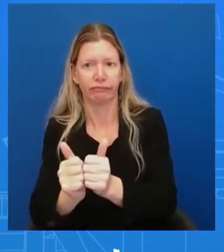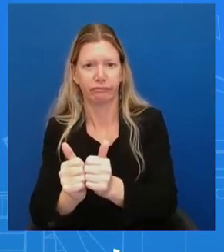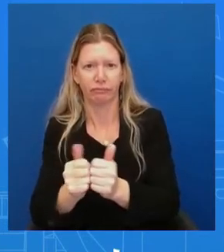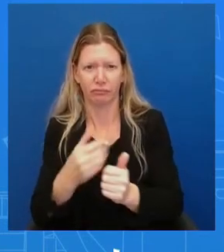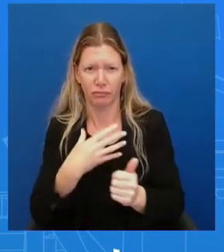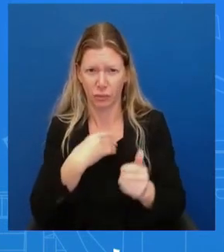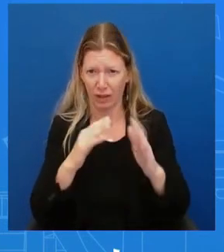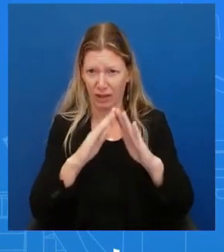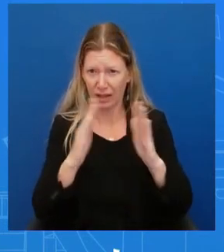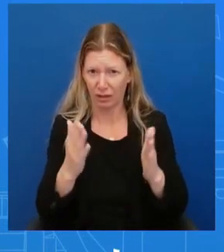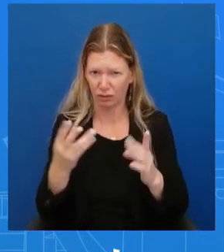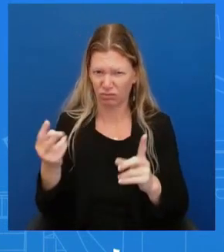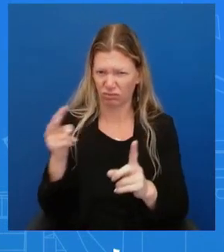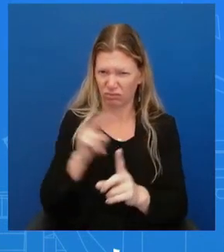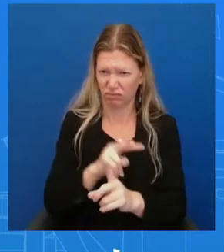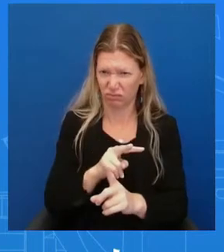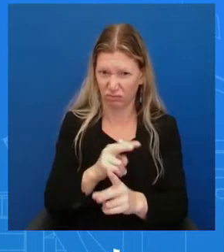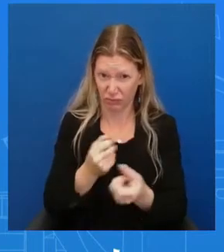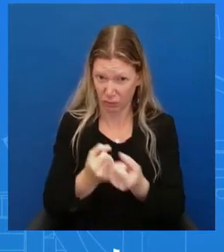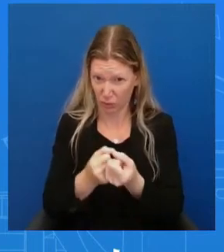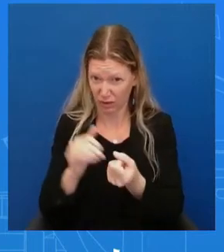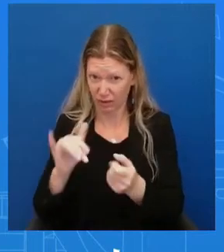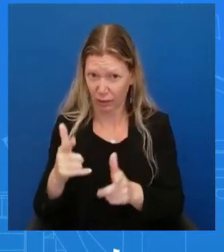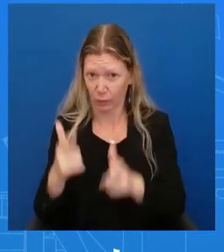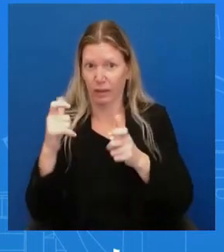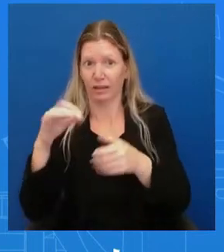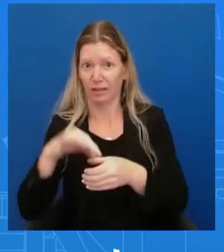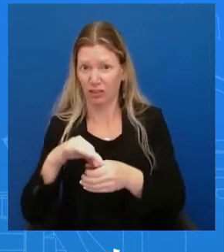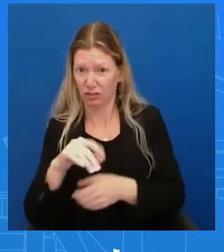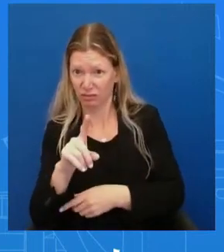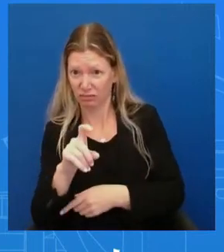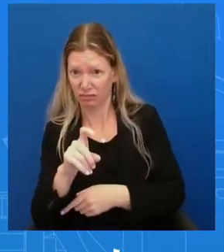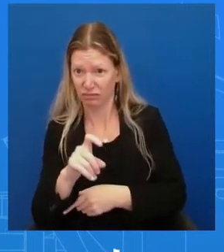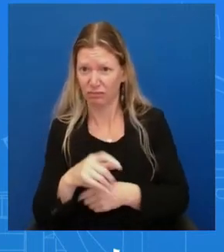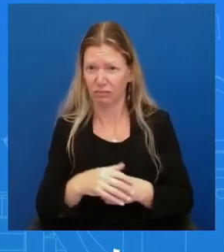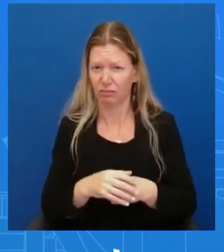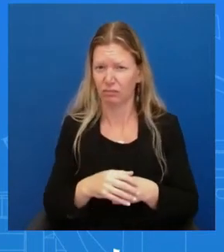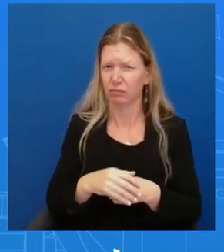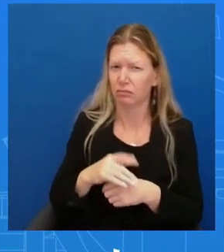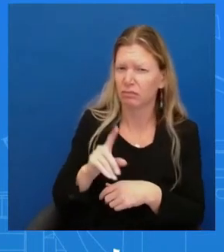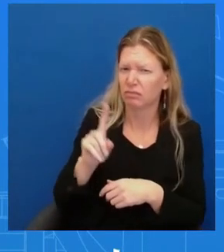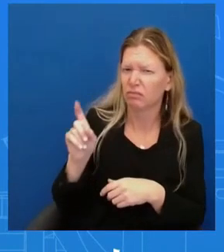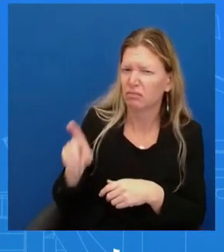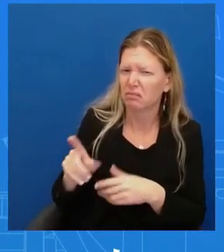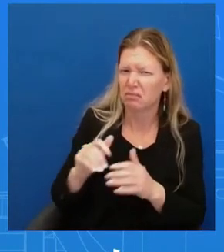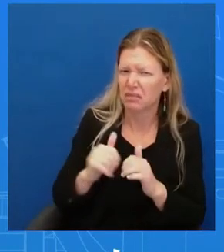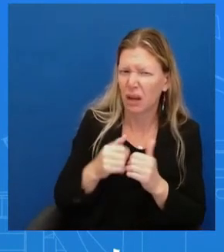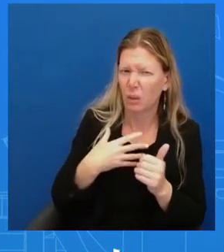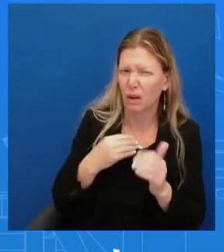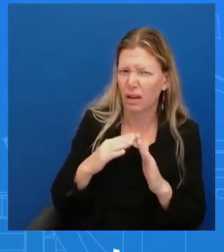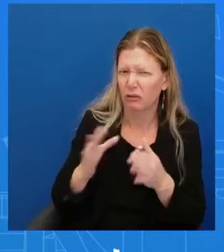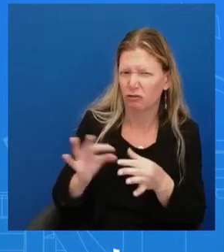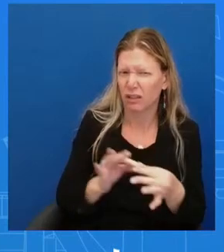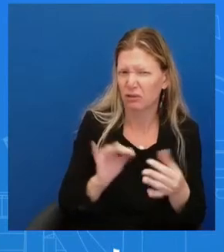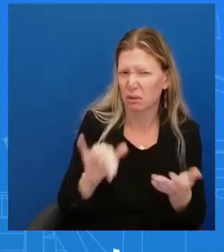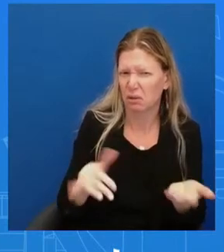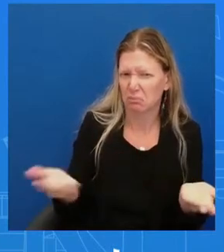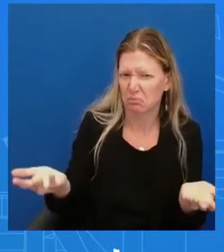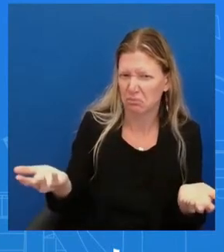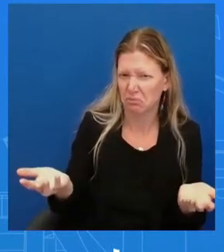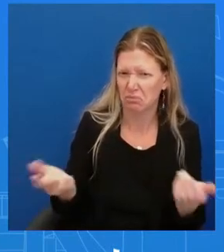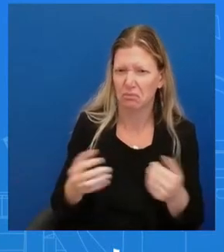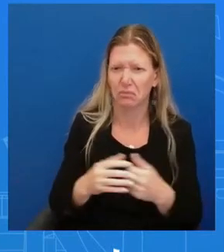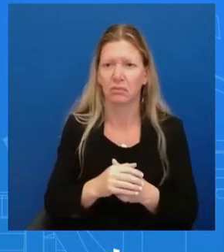support? Say that last part. It relates to. Say that last part. Sorry. We're seeing now that other countries, Mali,